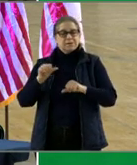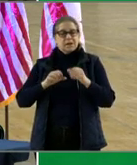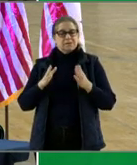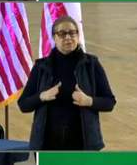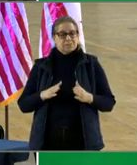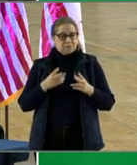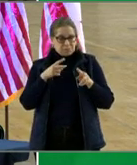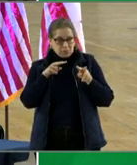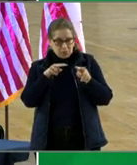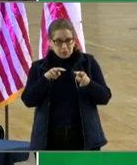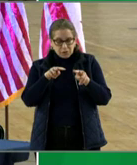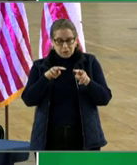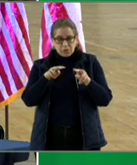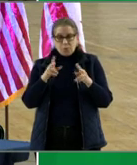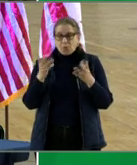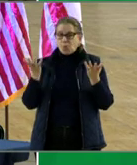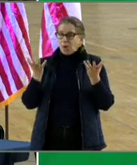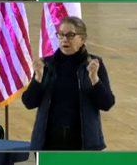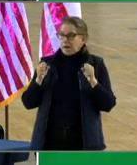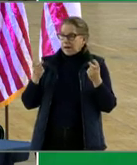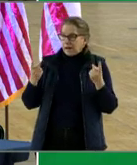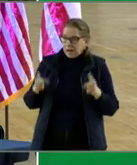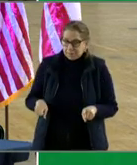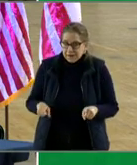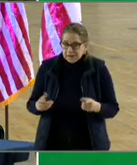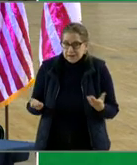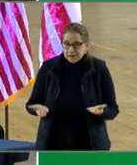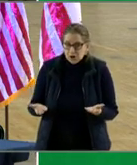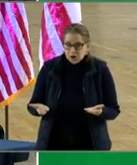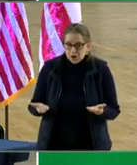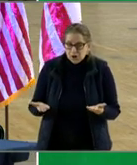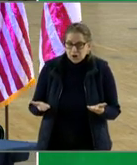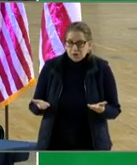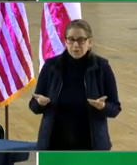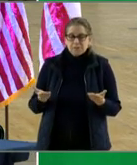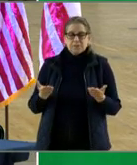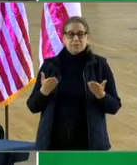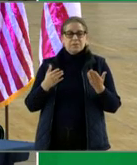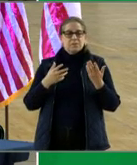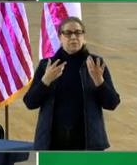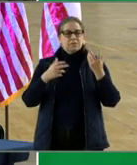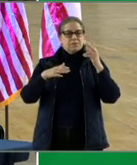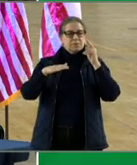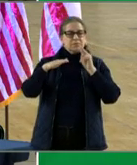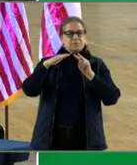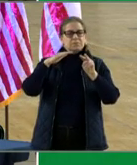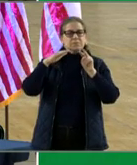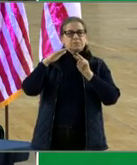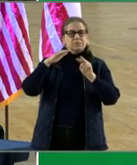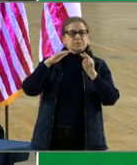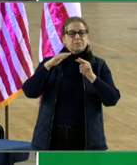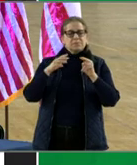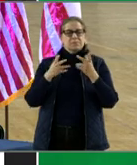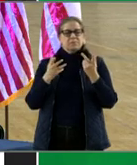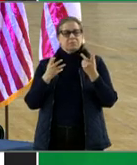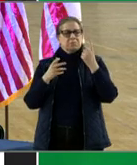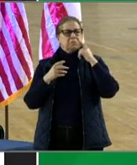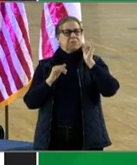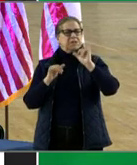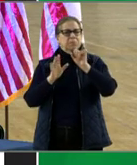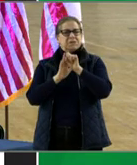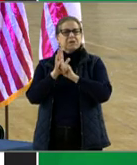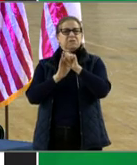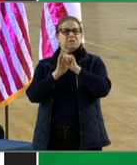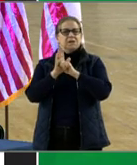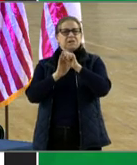in the district, as opposed to some of the models that are making predictions for every state. So we've been thoughtful about looking at what happens in every